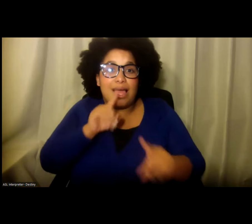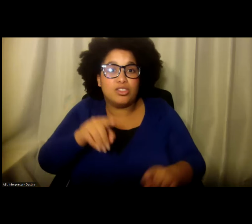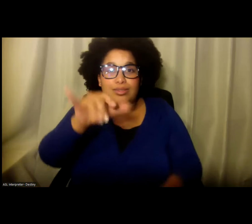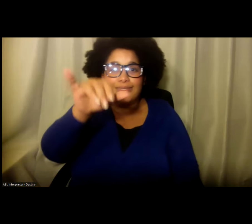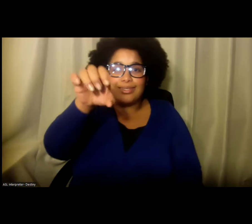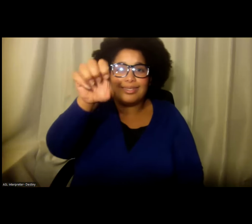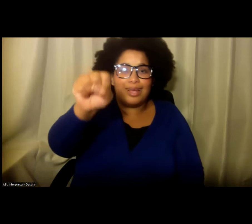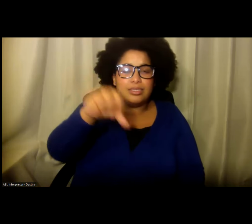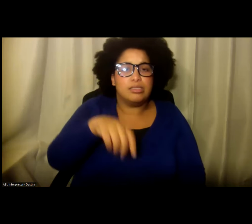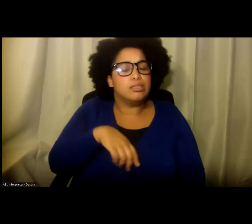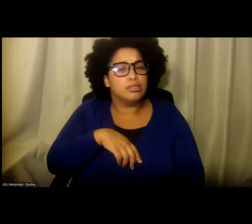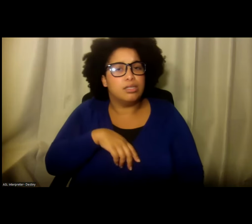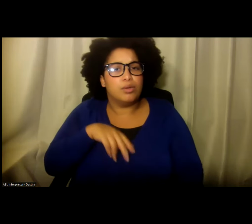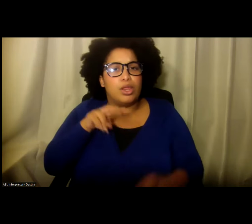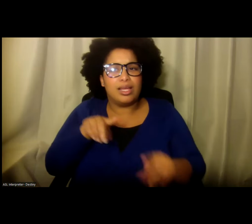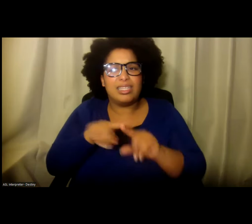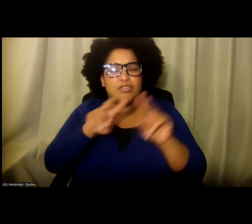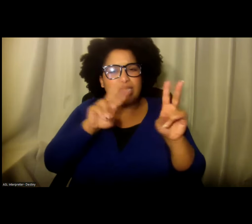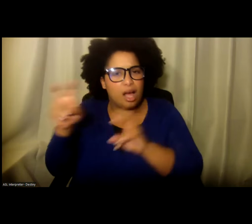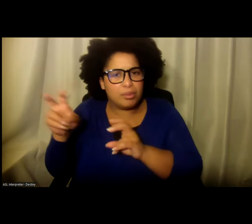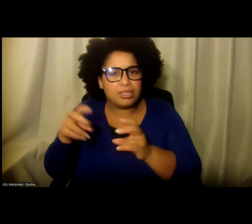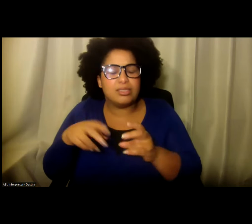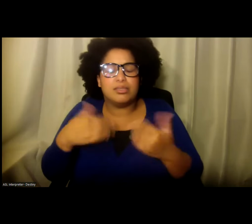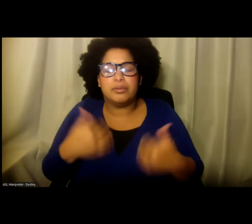yes. Looking at the topics that were covered earlier,